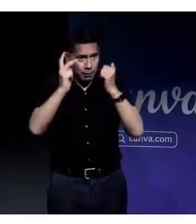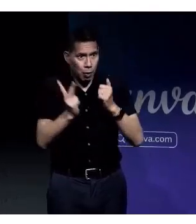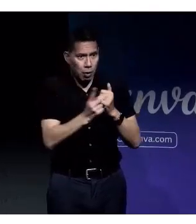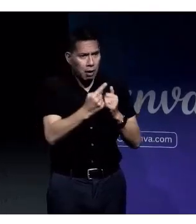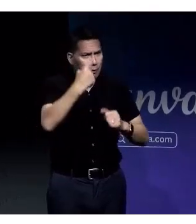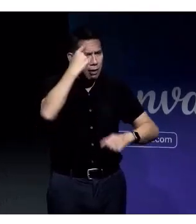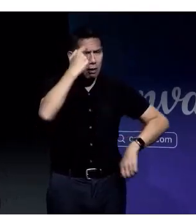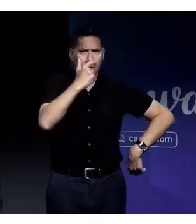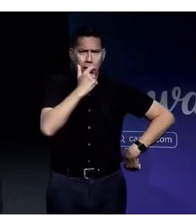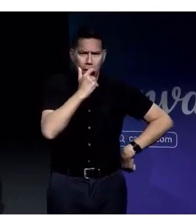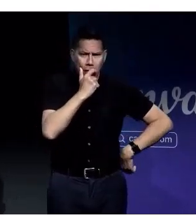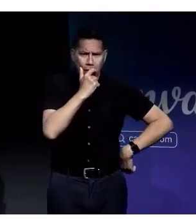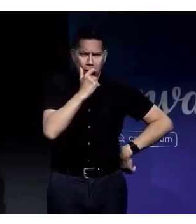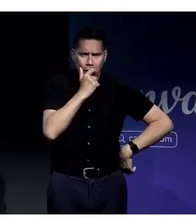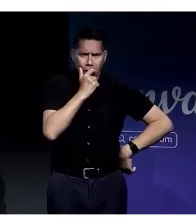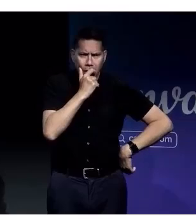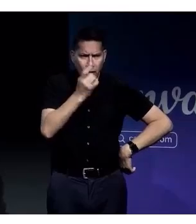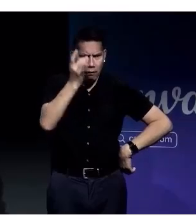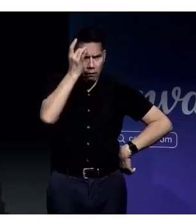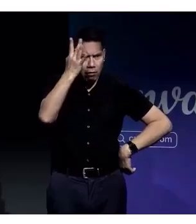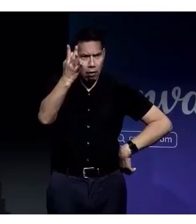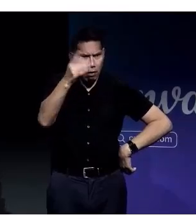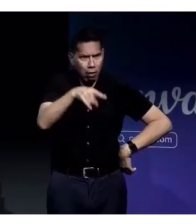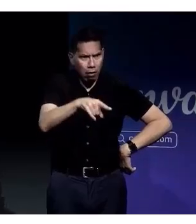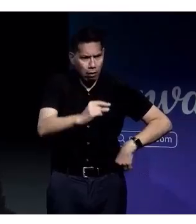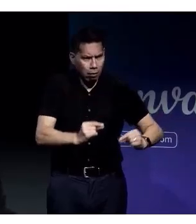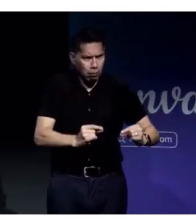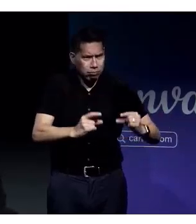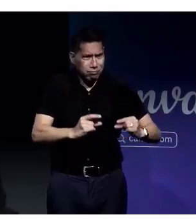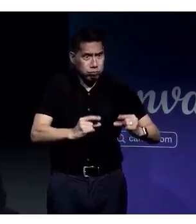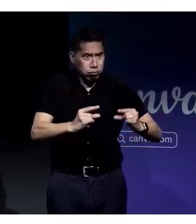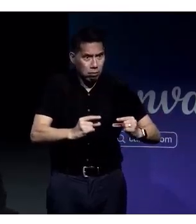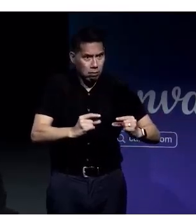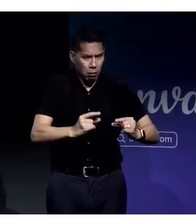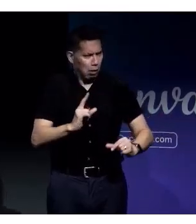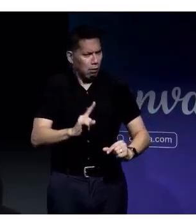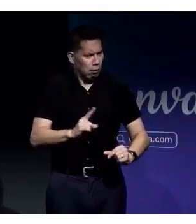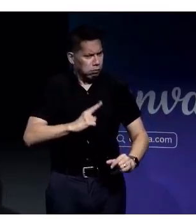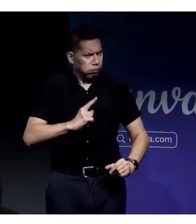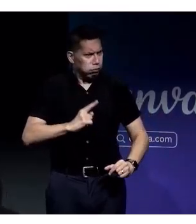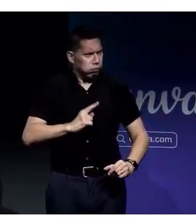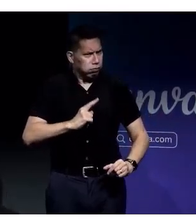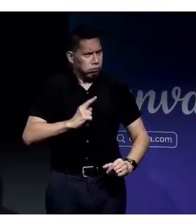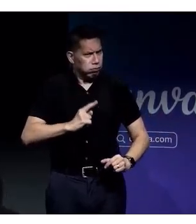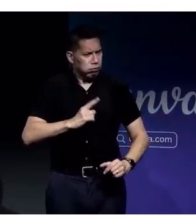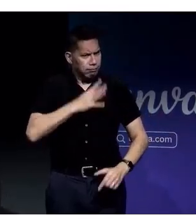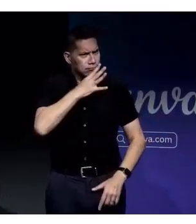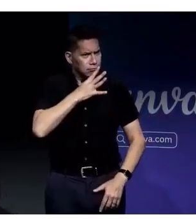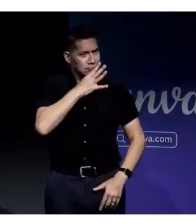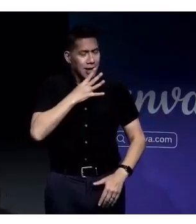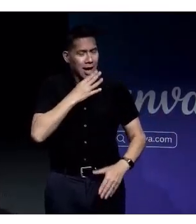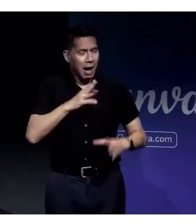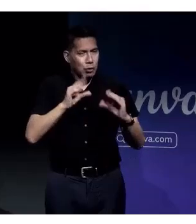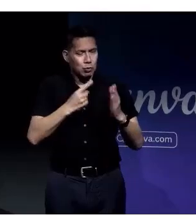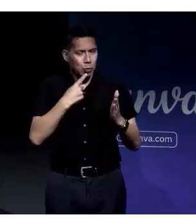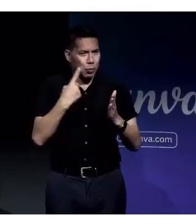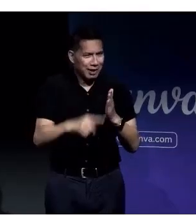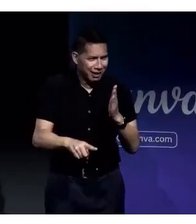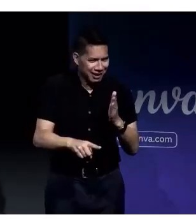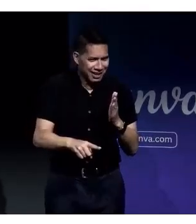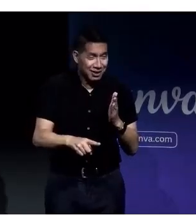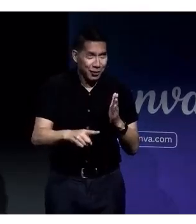oh, they've ignored the text size. Like, what the what? I've got to stop swearing. So